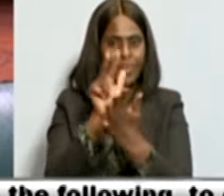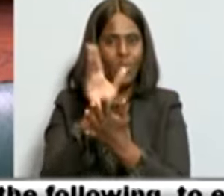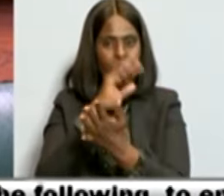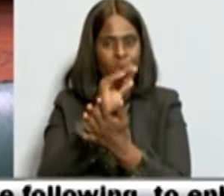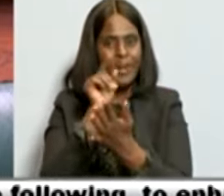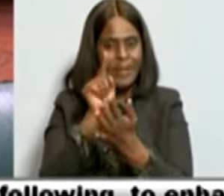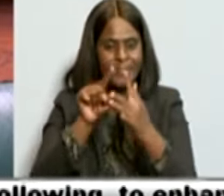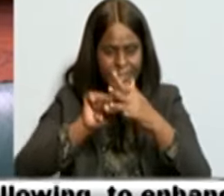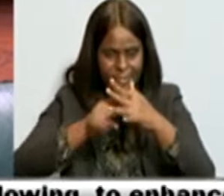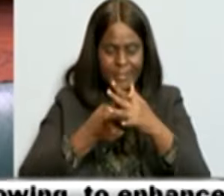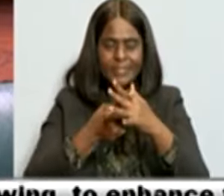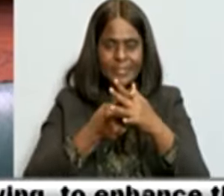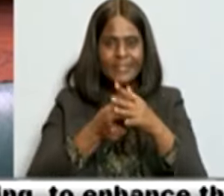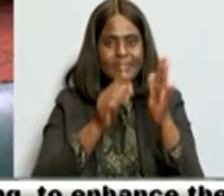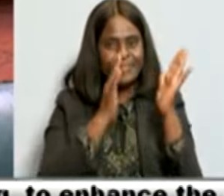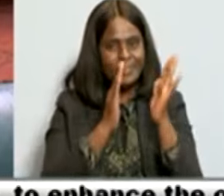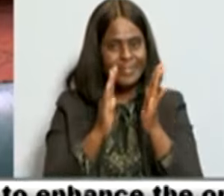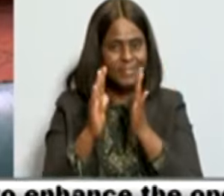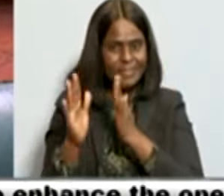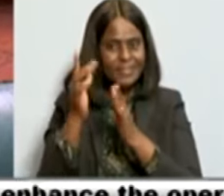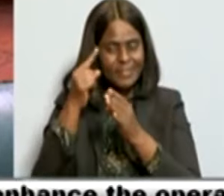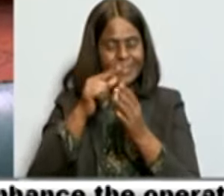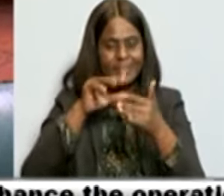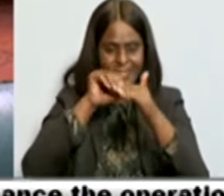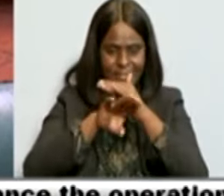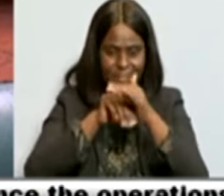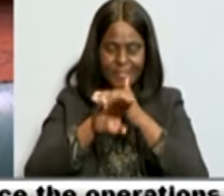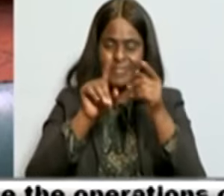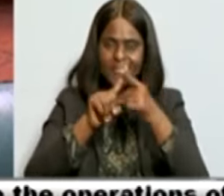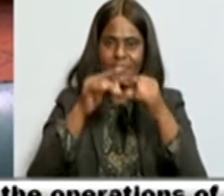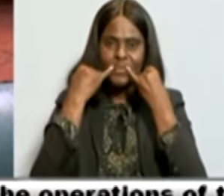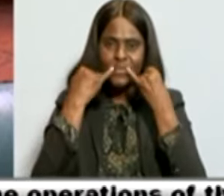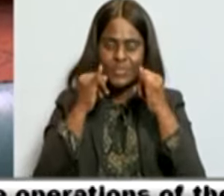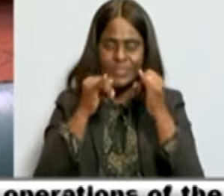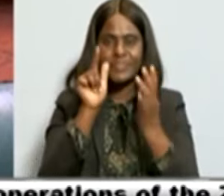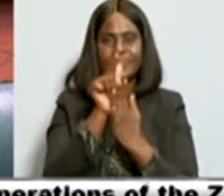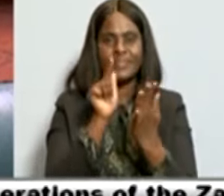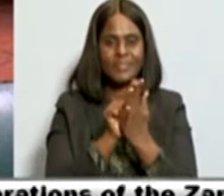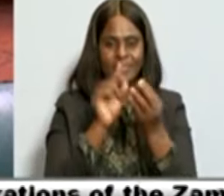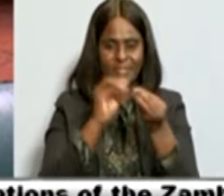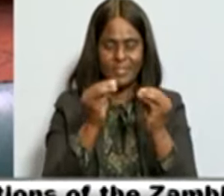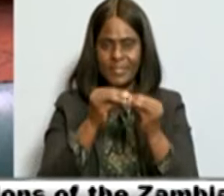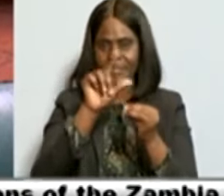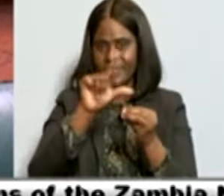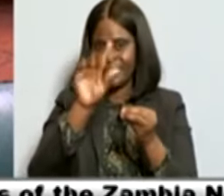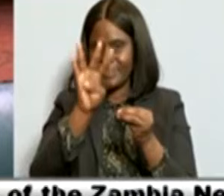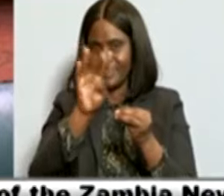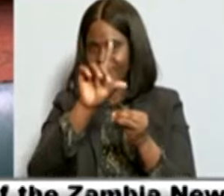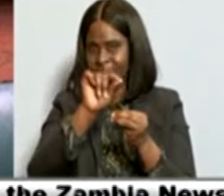the commencement order for the Access to Information Act number 24